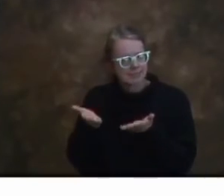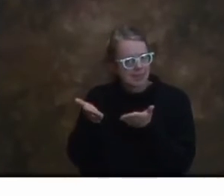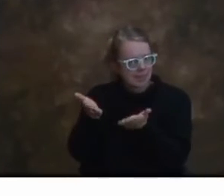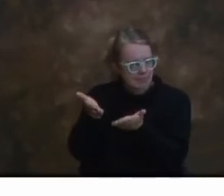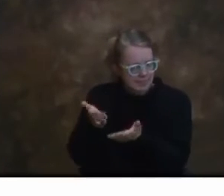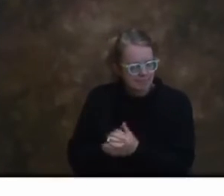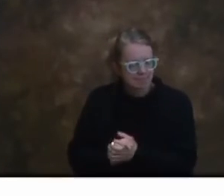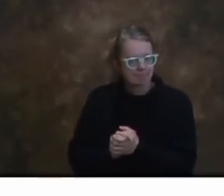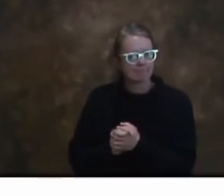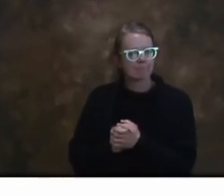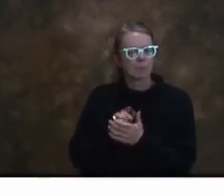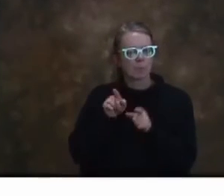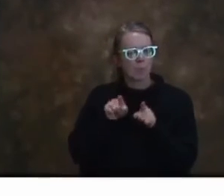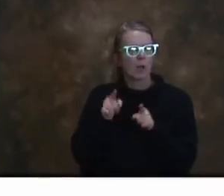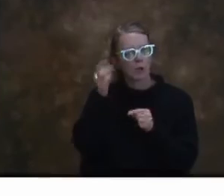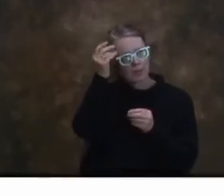holiday.